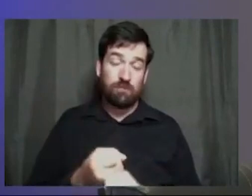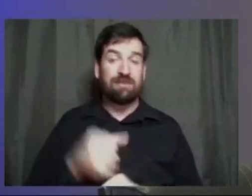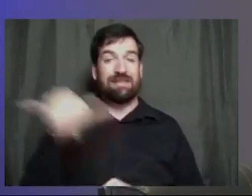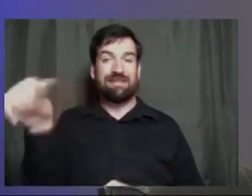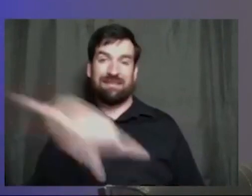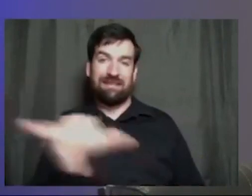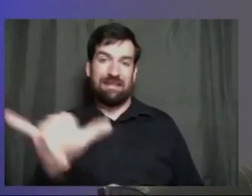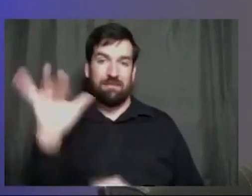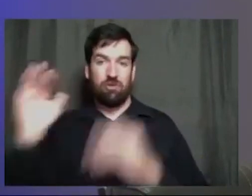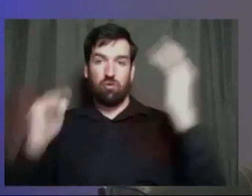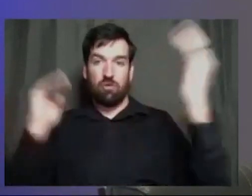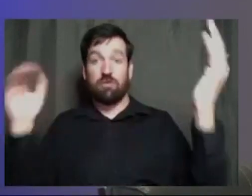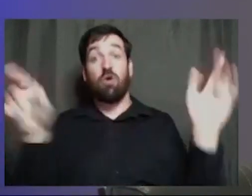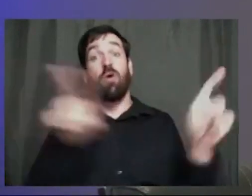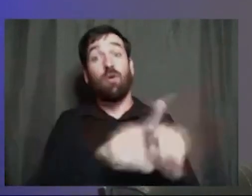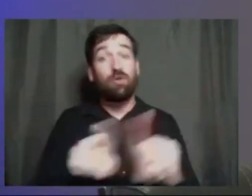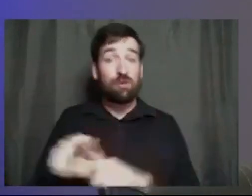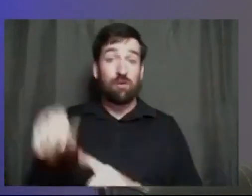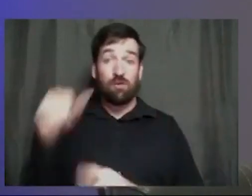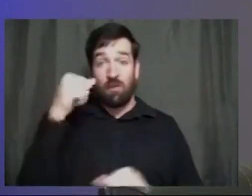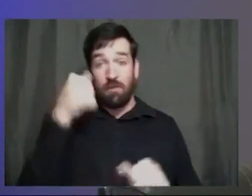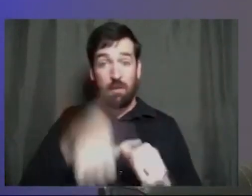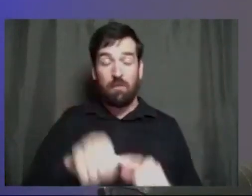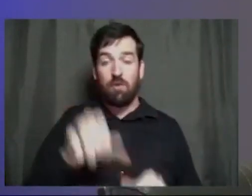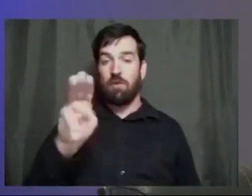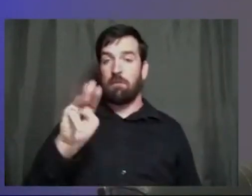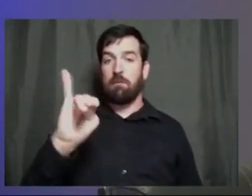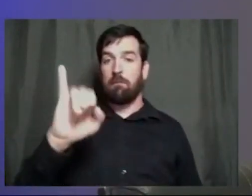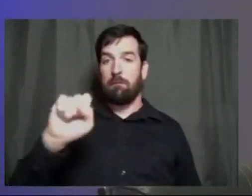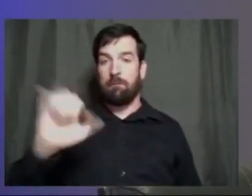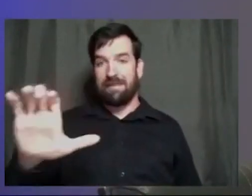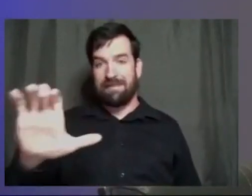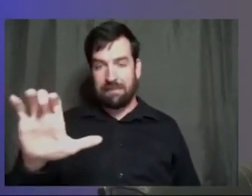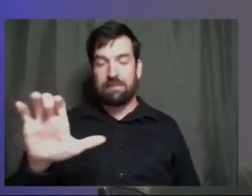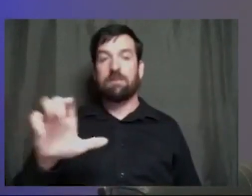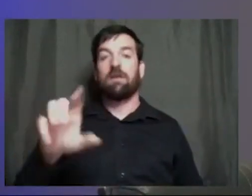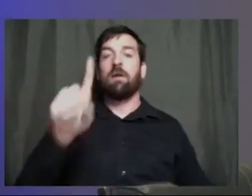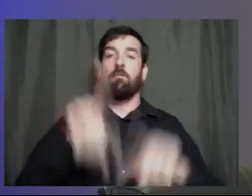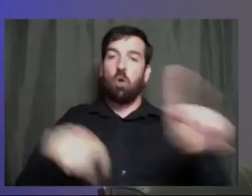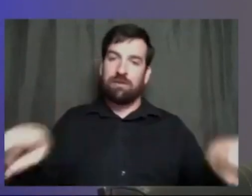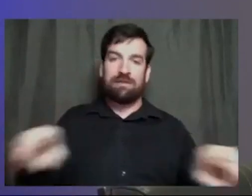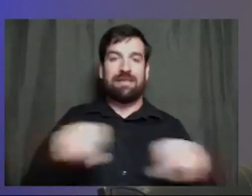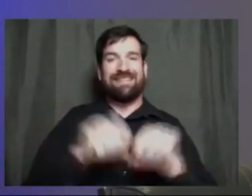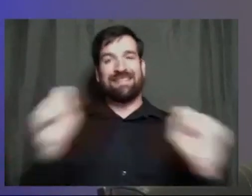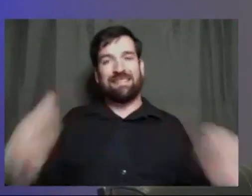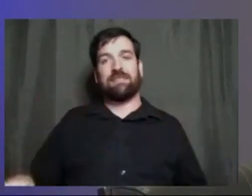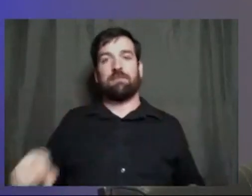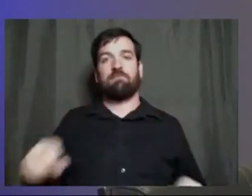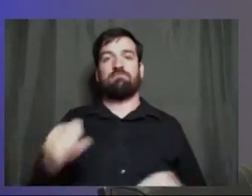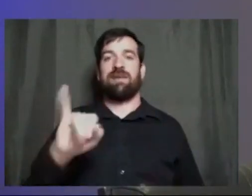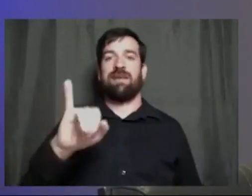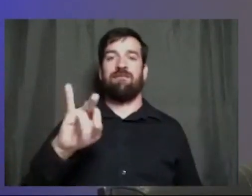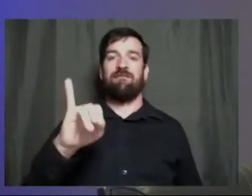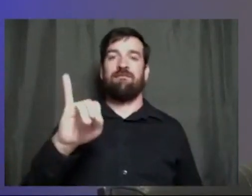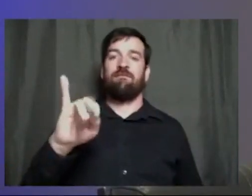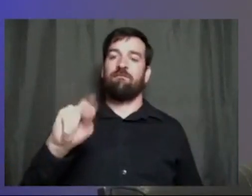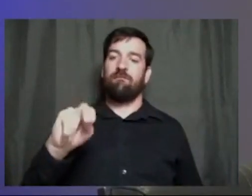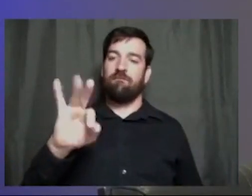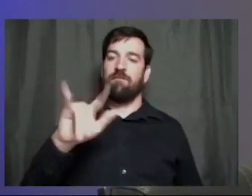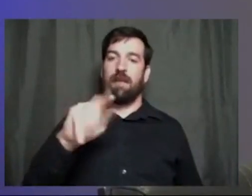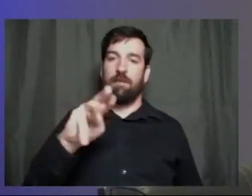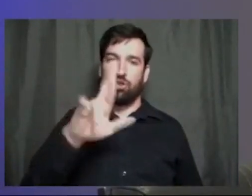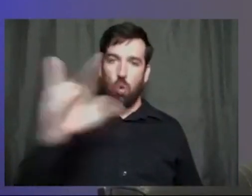that, remember the multi-system inflammatory syndrome of children, or MIS-C, that children can get following infection that could